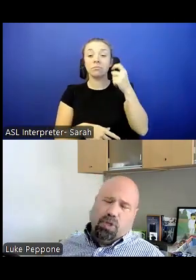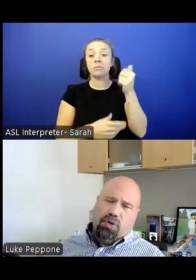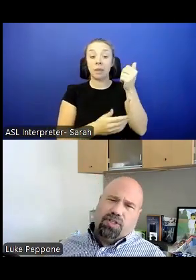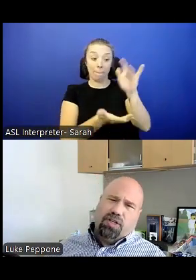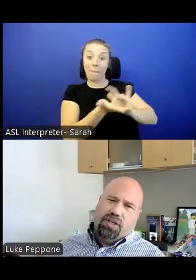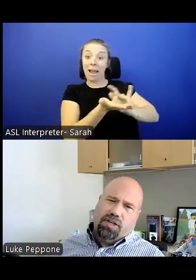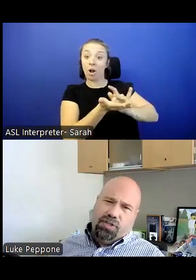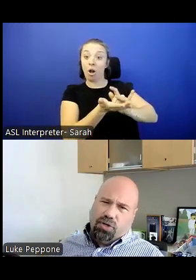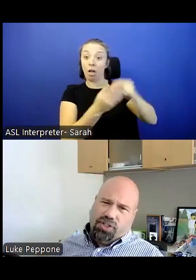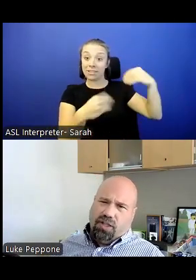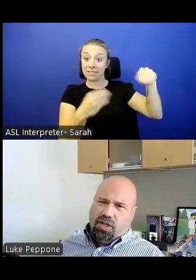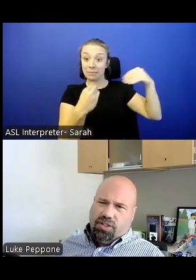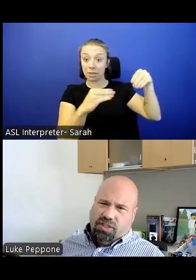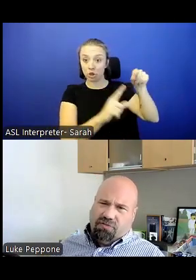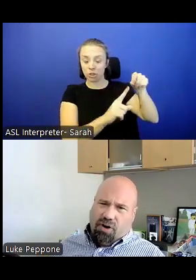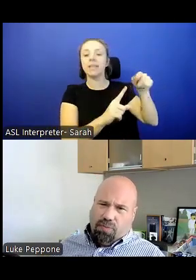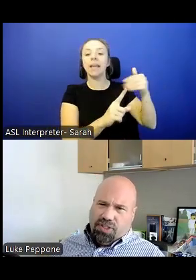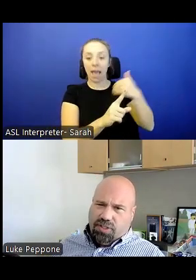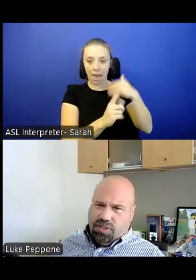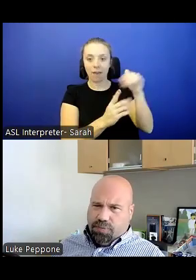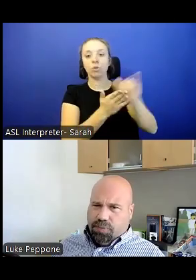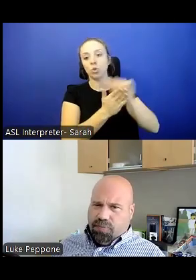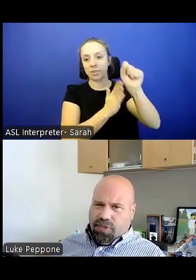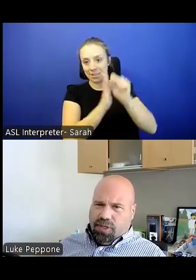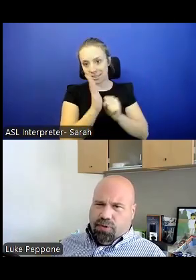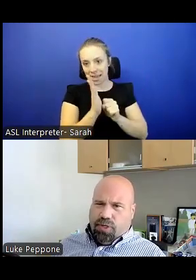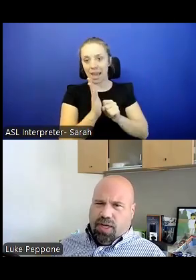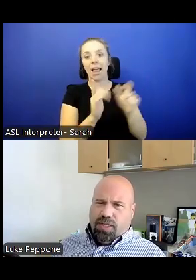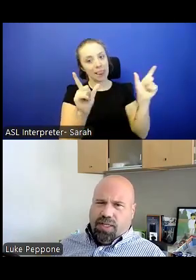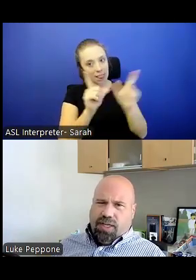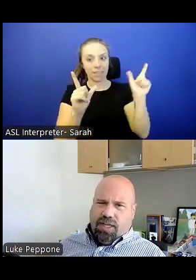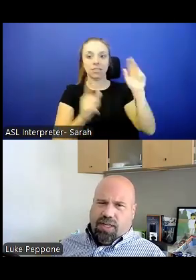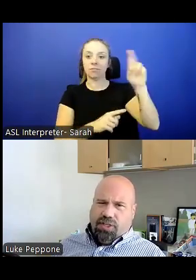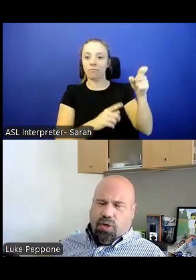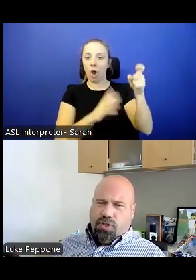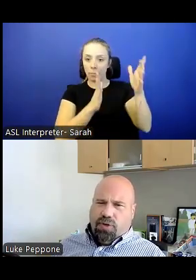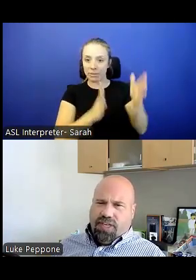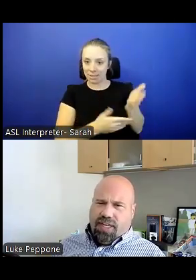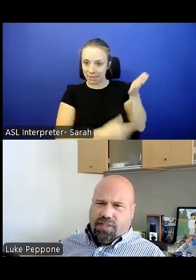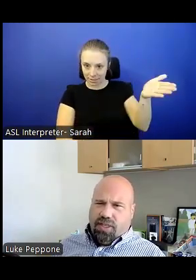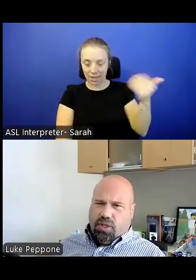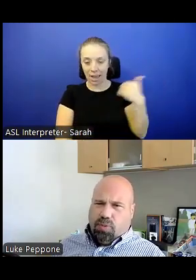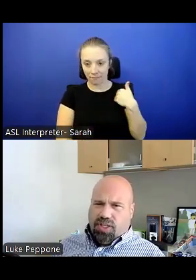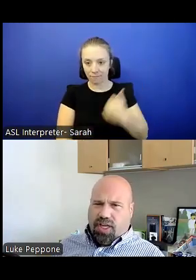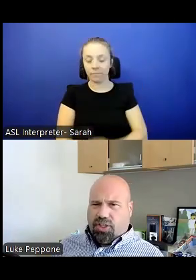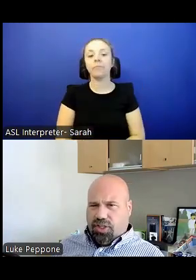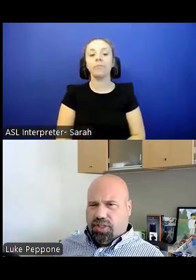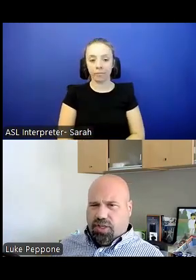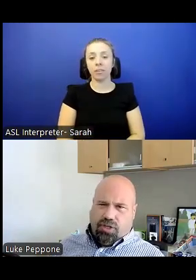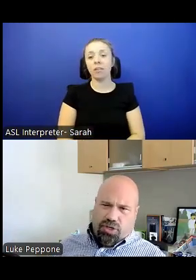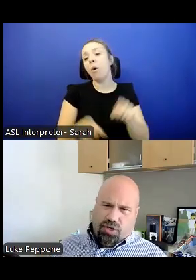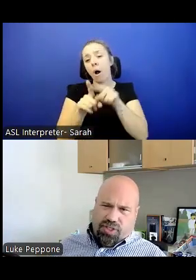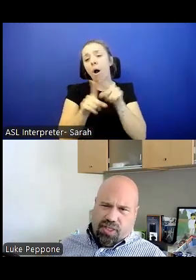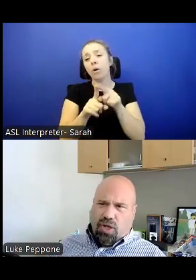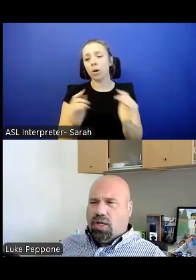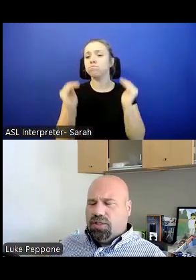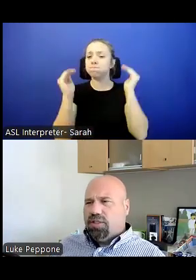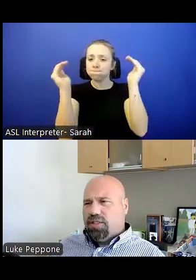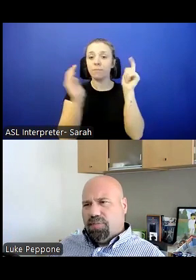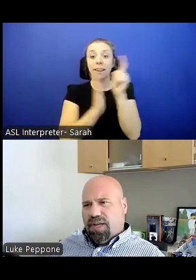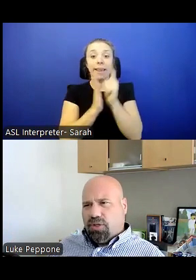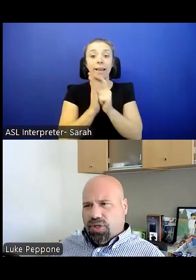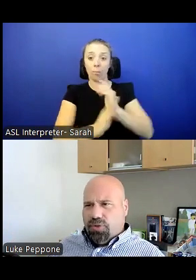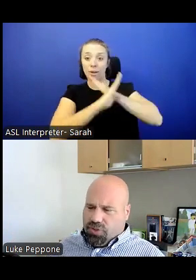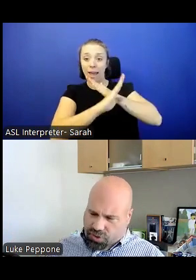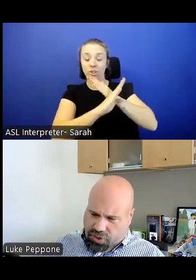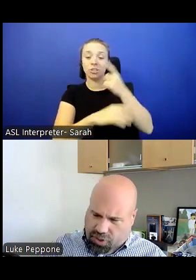dispensary employs a New York State licensed pharmacist. Okay. And you also have enhanced legal protections under New York State law since